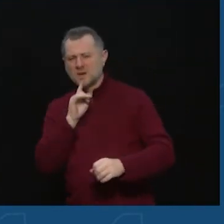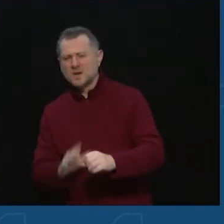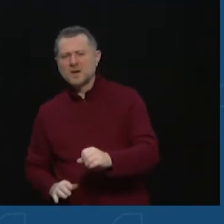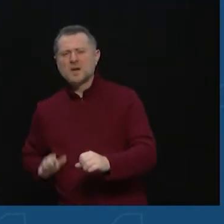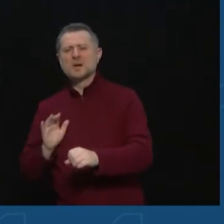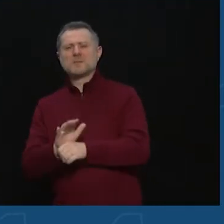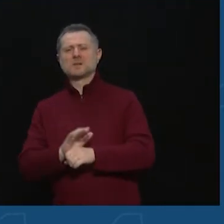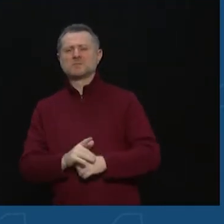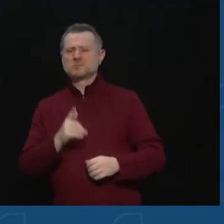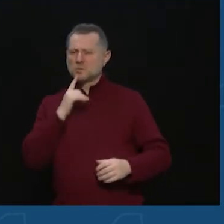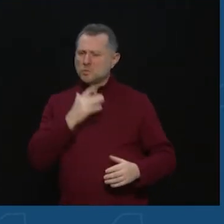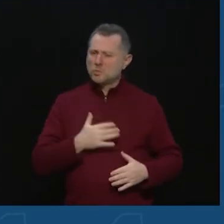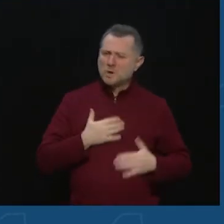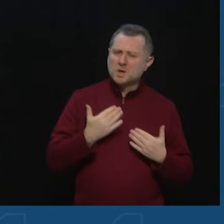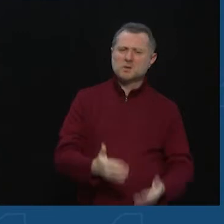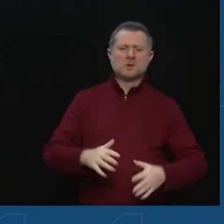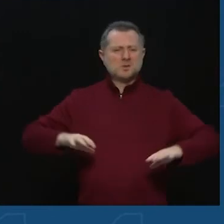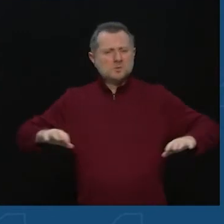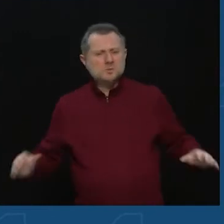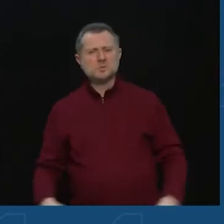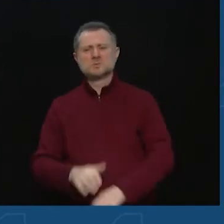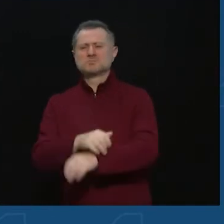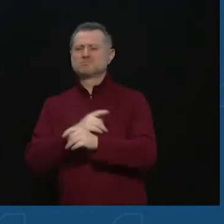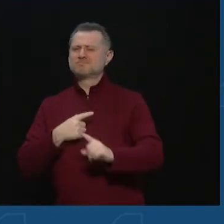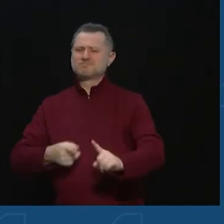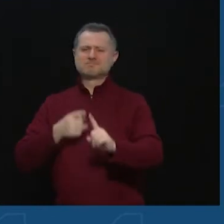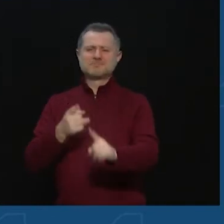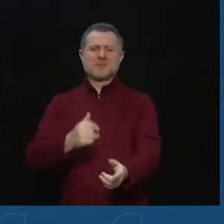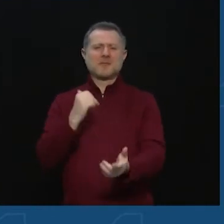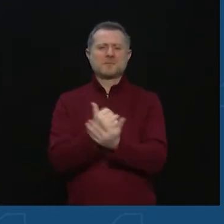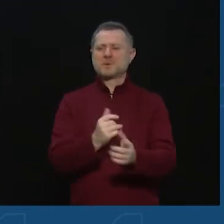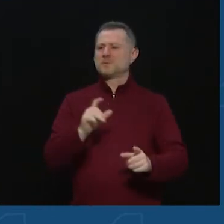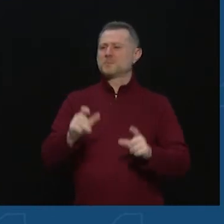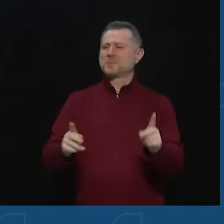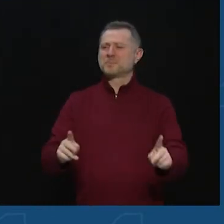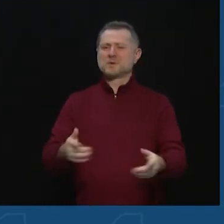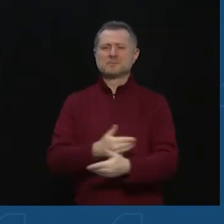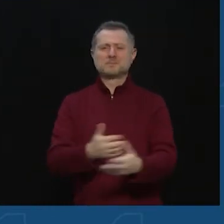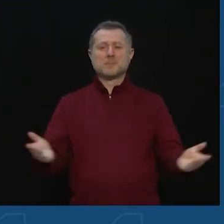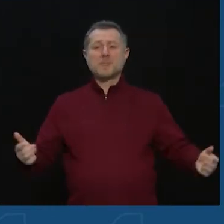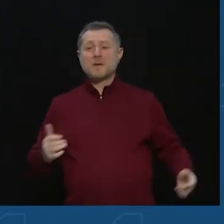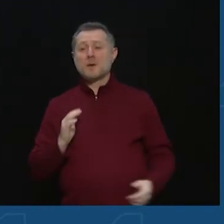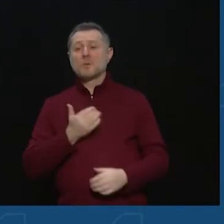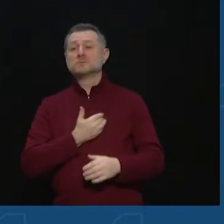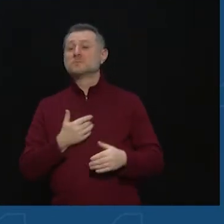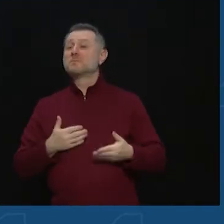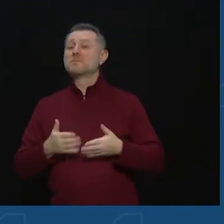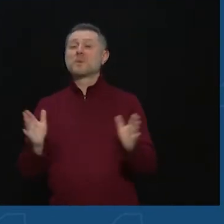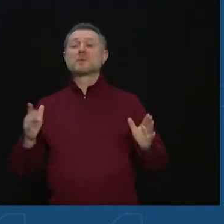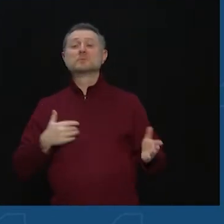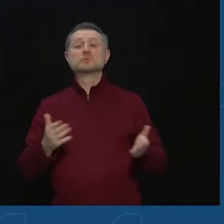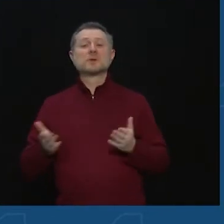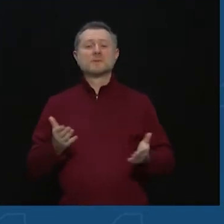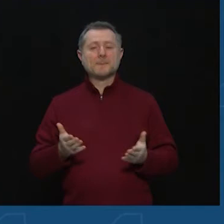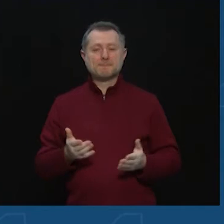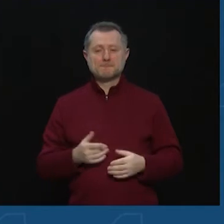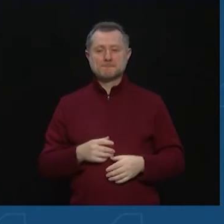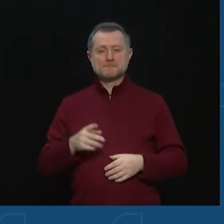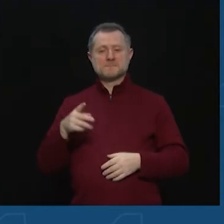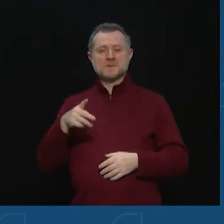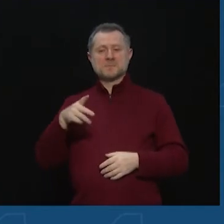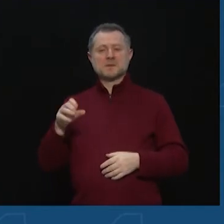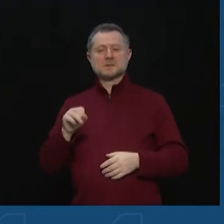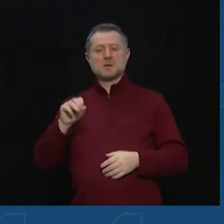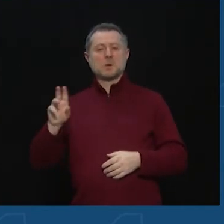the extra mile to help people. And even our public service, our PSU,